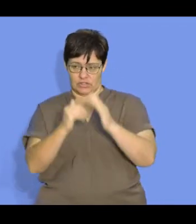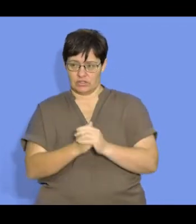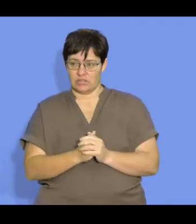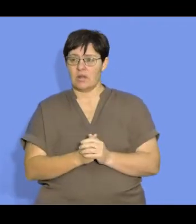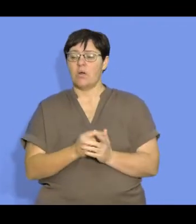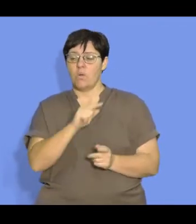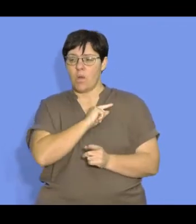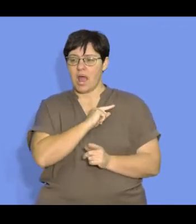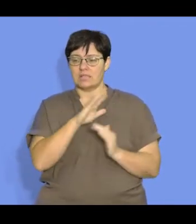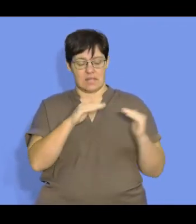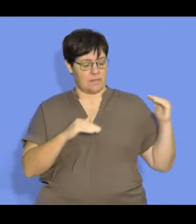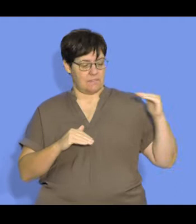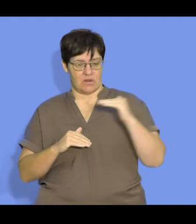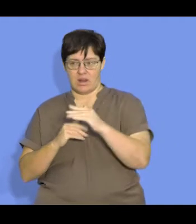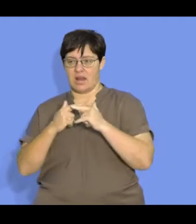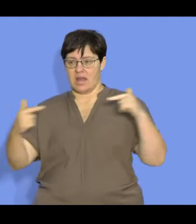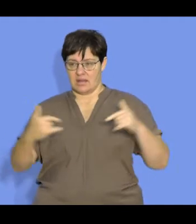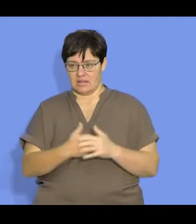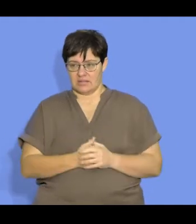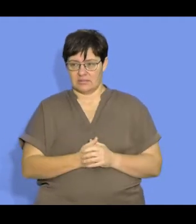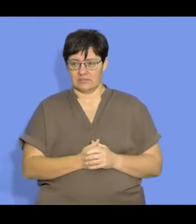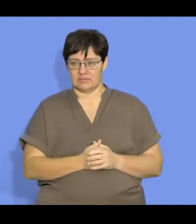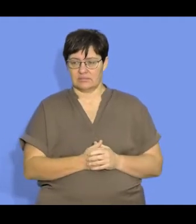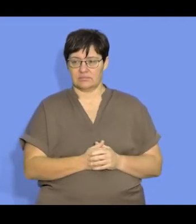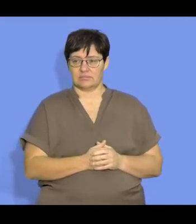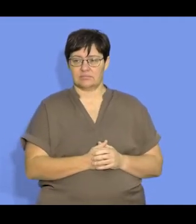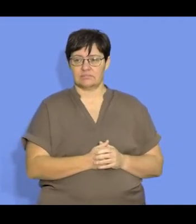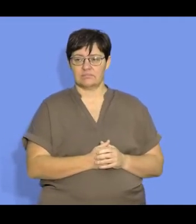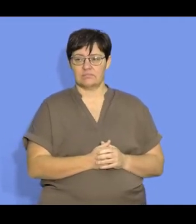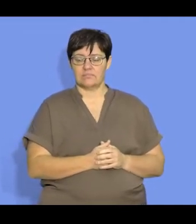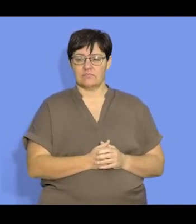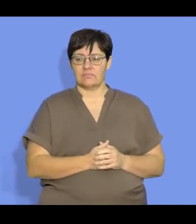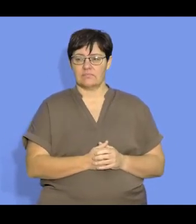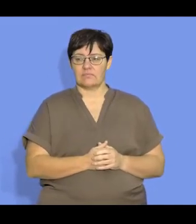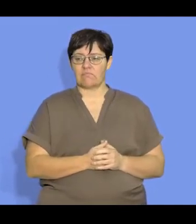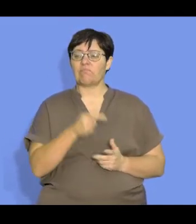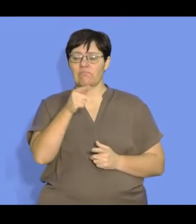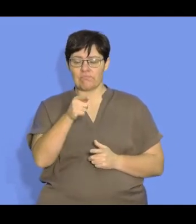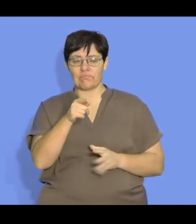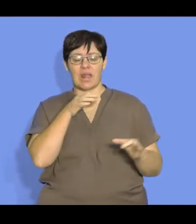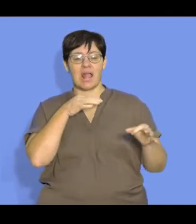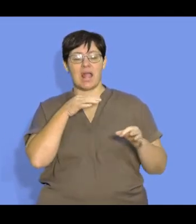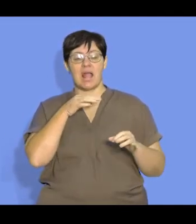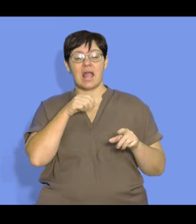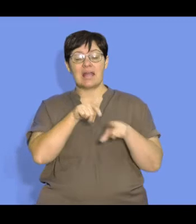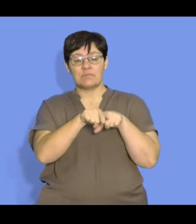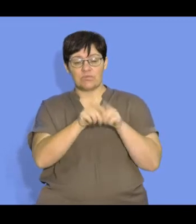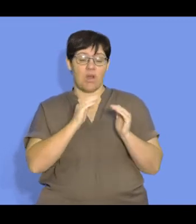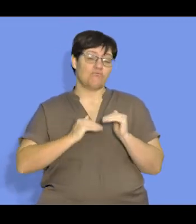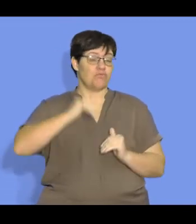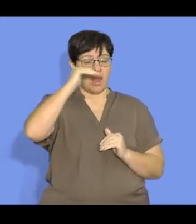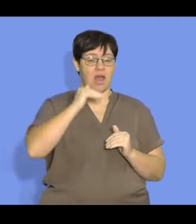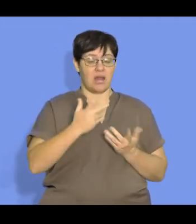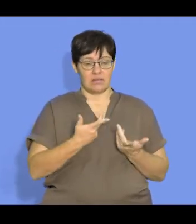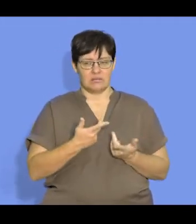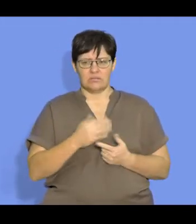we know that the reactions are completed as soon as we see parallel lines to the time axis. In